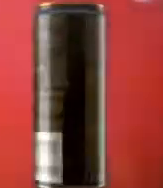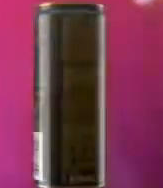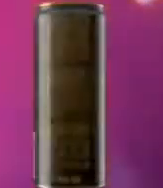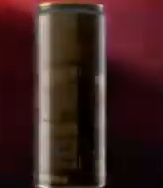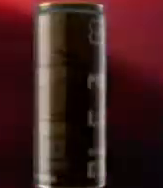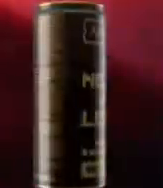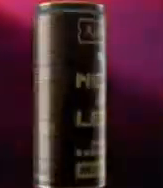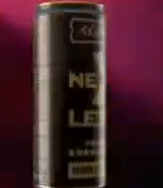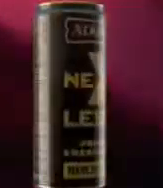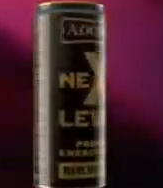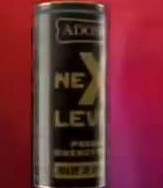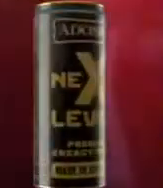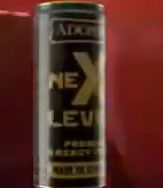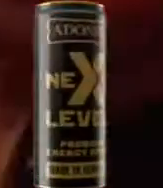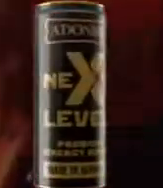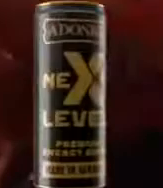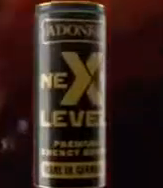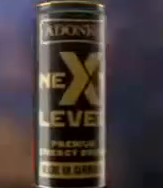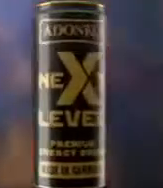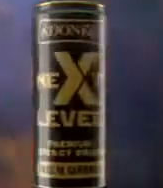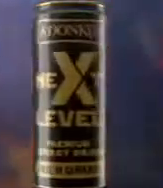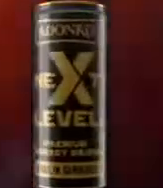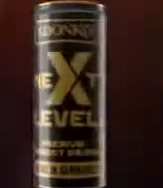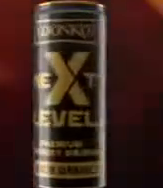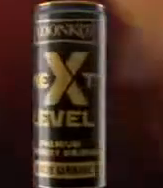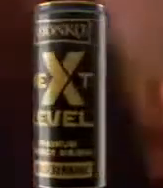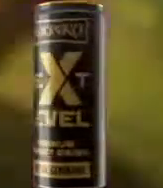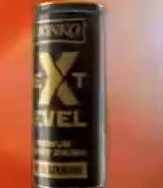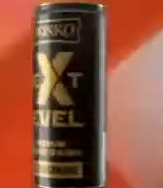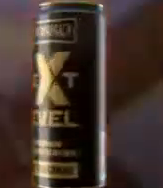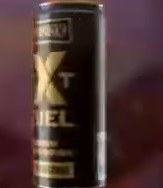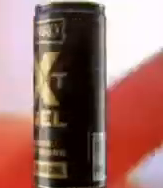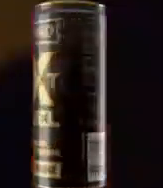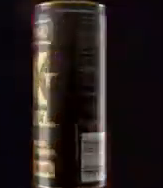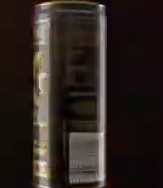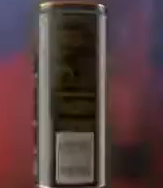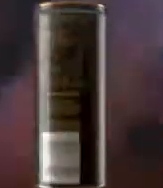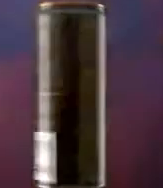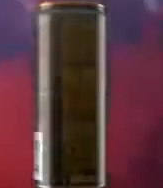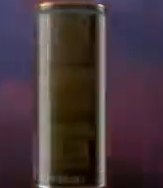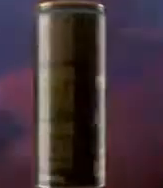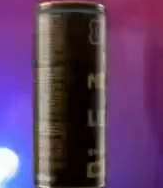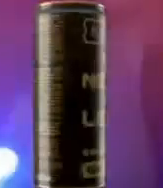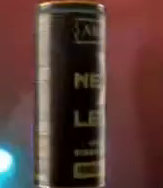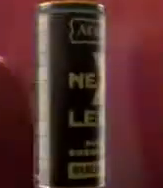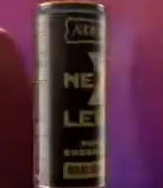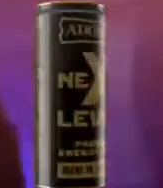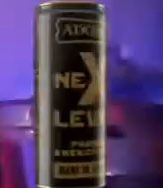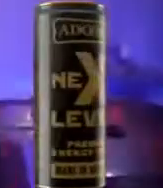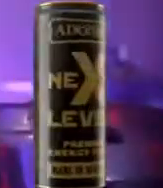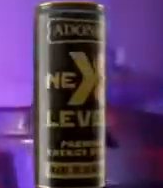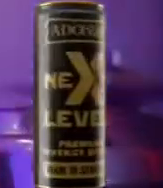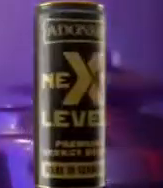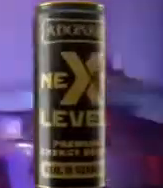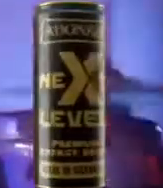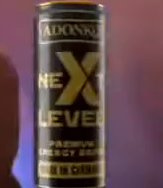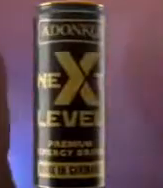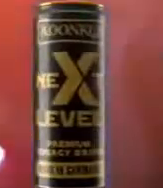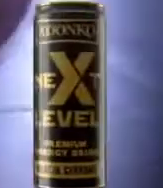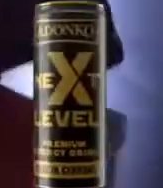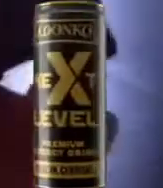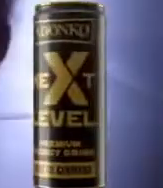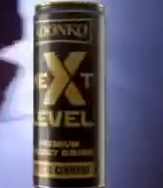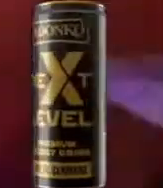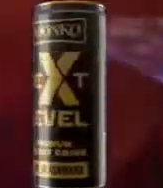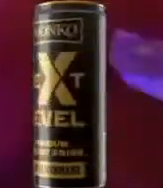Yeah, let bygone be bygone. I can't see what I'm gonna do, we go straight to start. I'm gonna